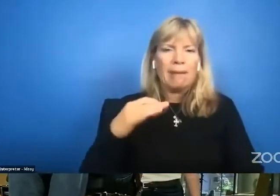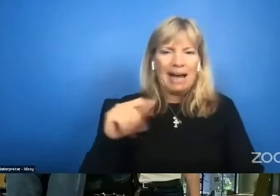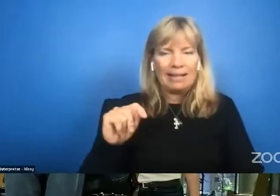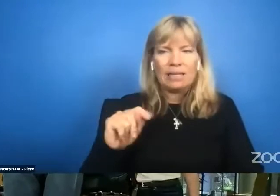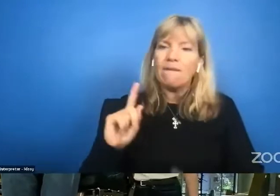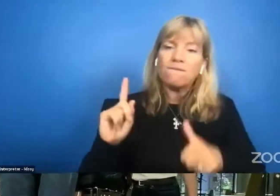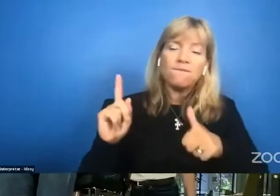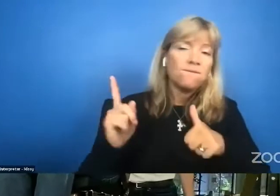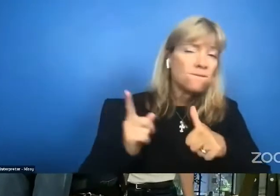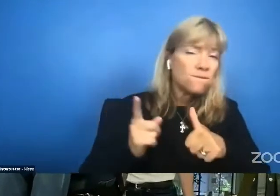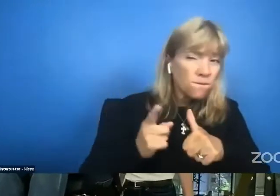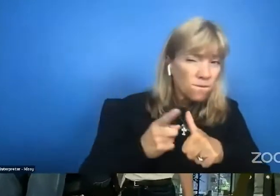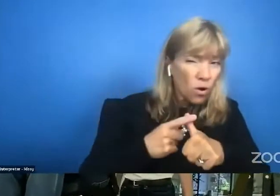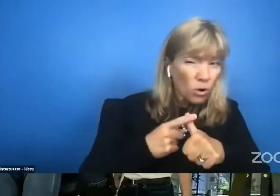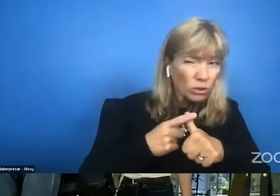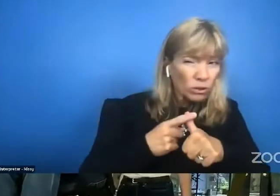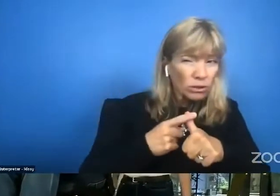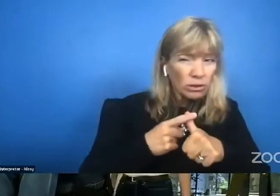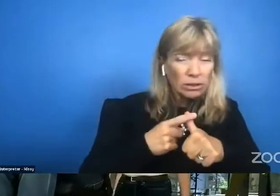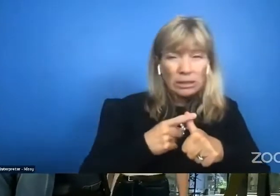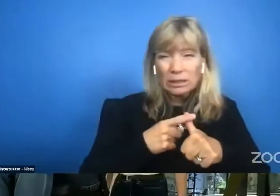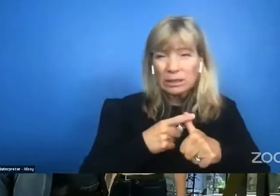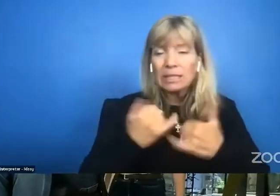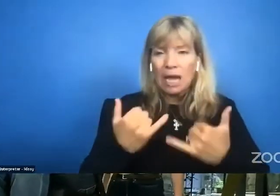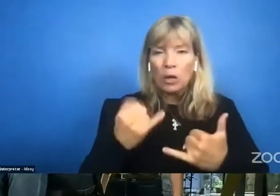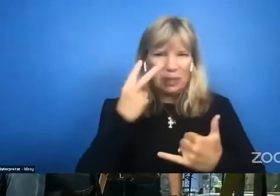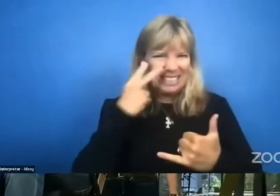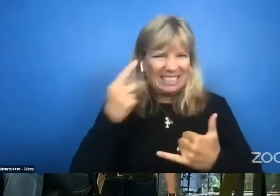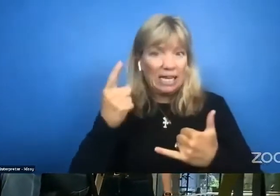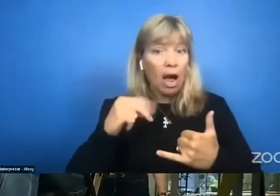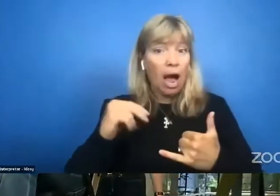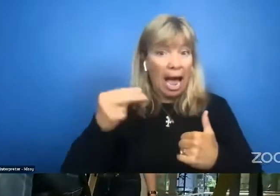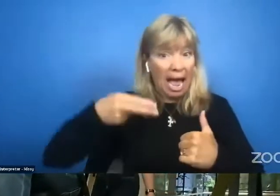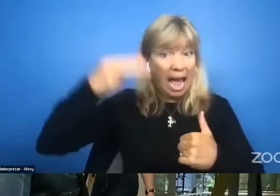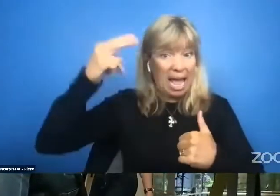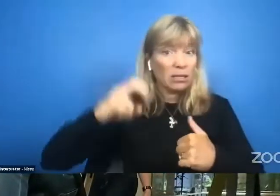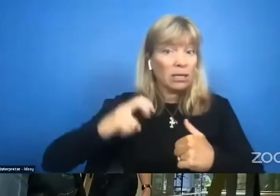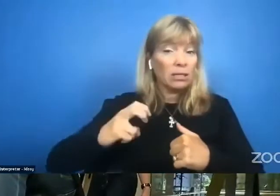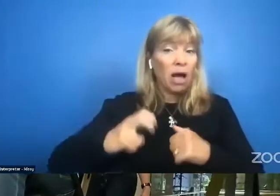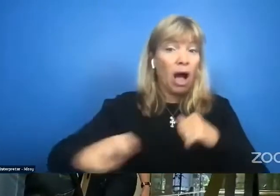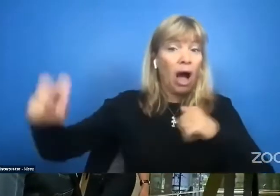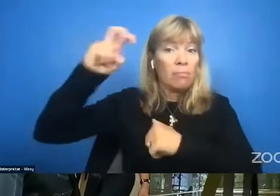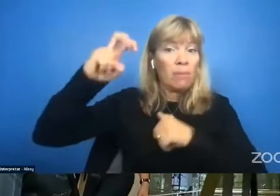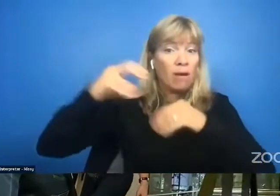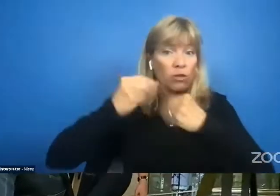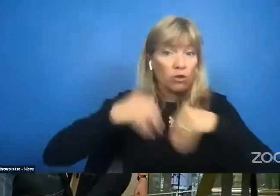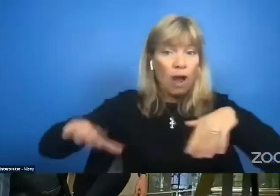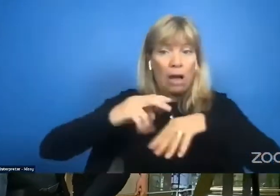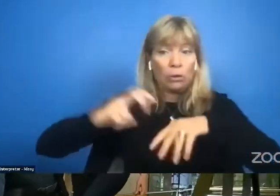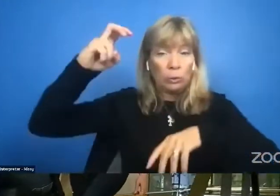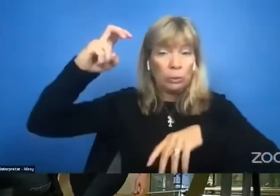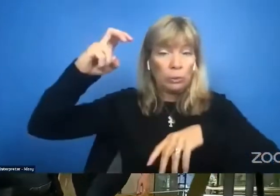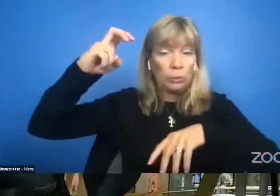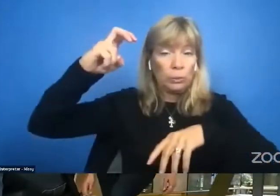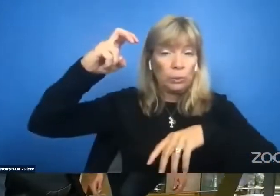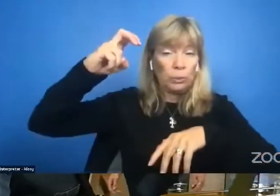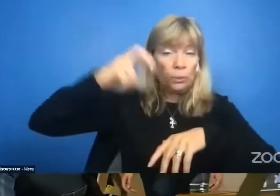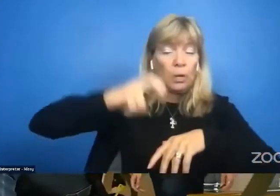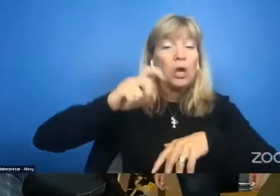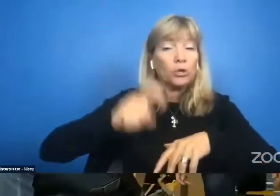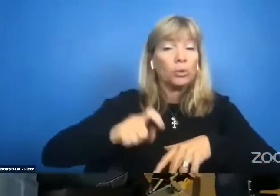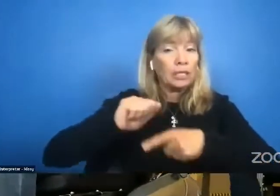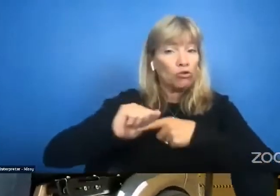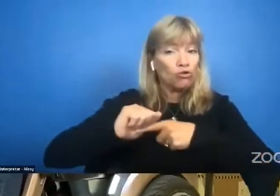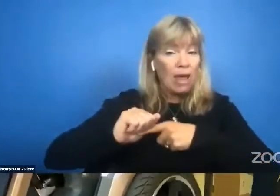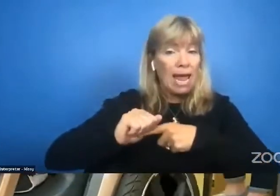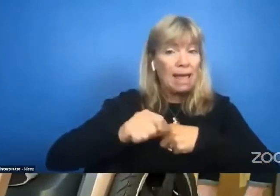So now you see how high Christian is above the ground. You need to train that. Also